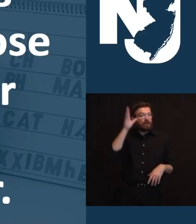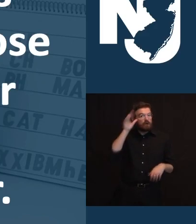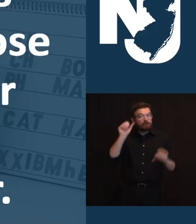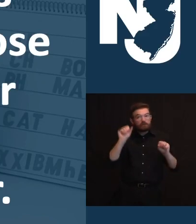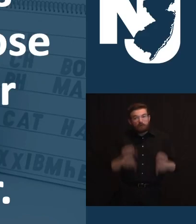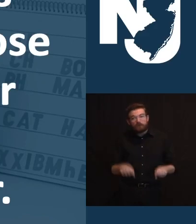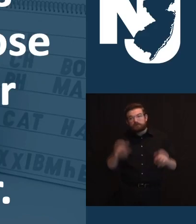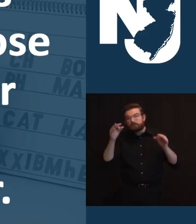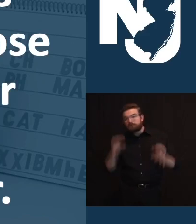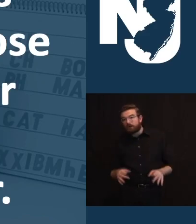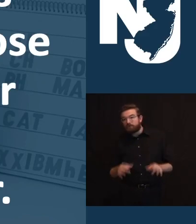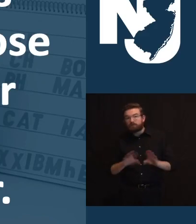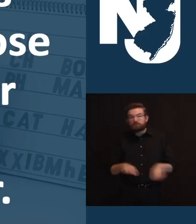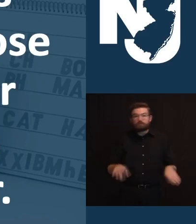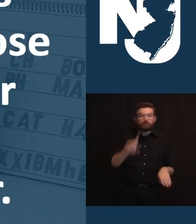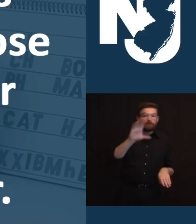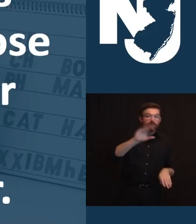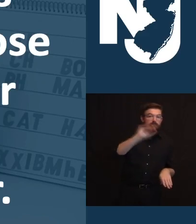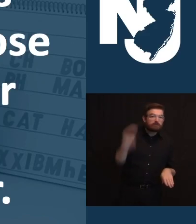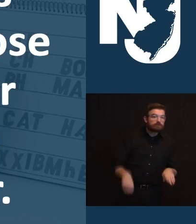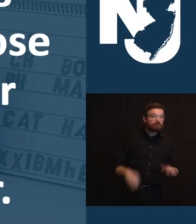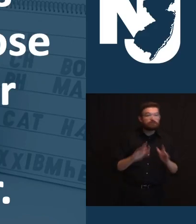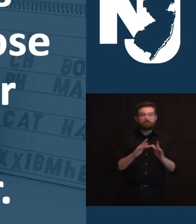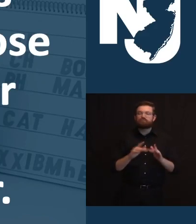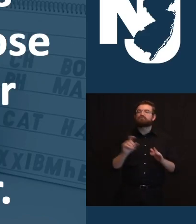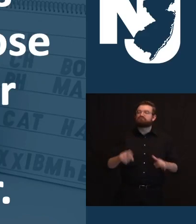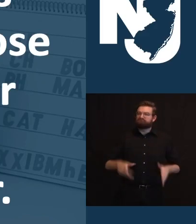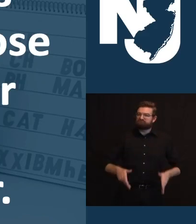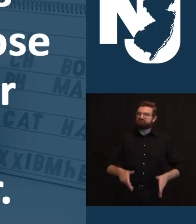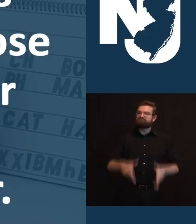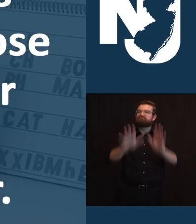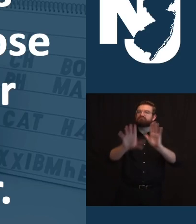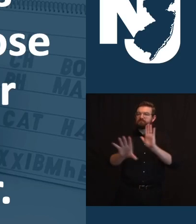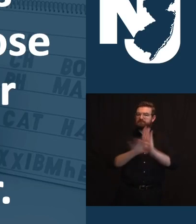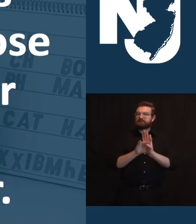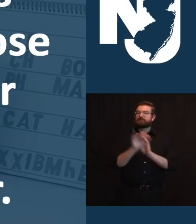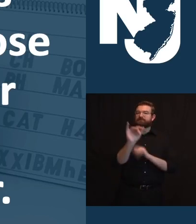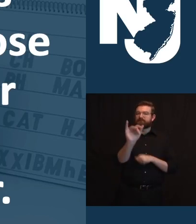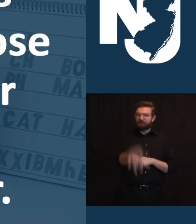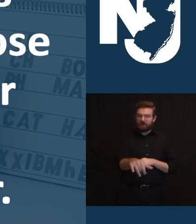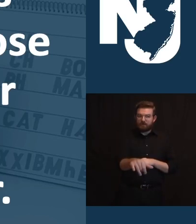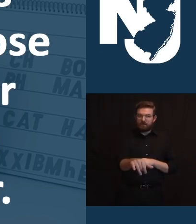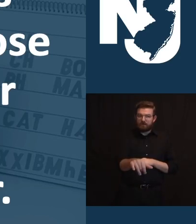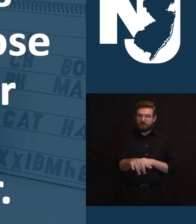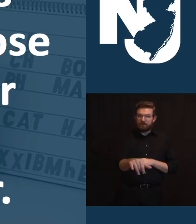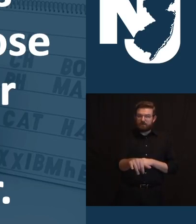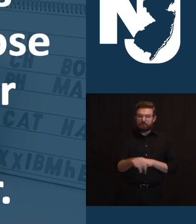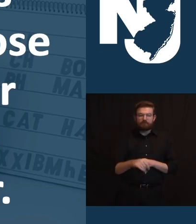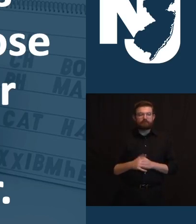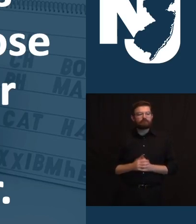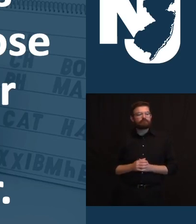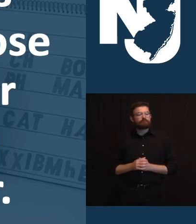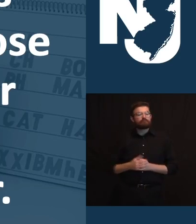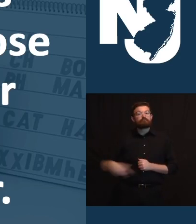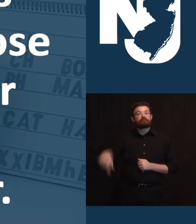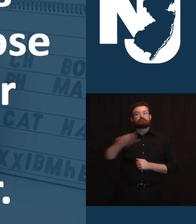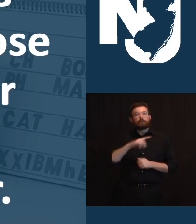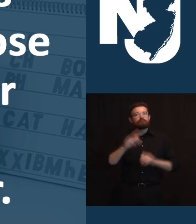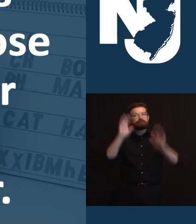numerous parents and families who have asked for this, and we have heard them loud and clear. Our top priority is keeping students,